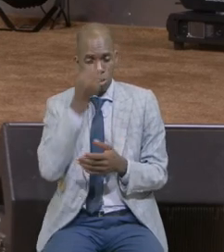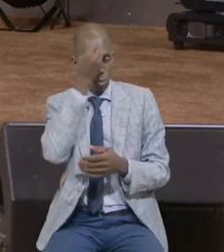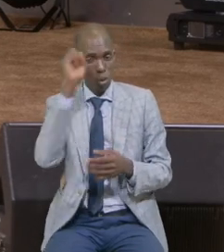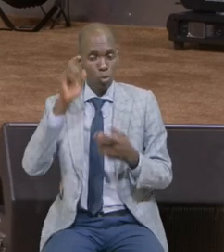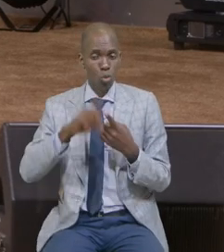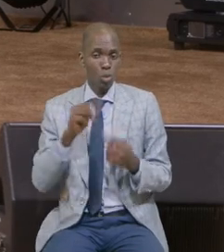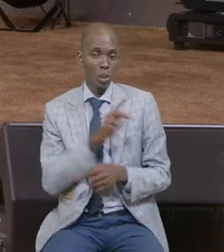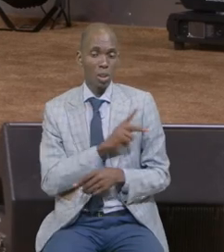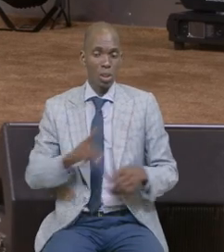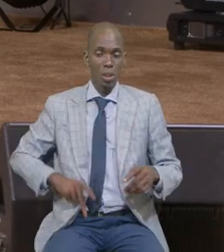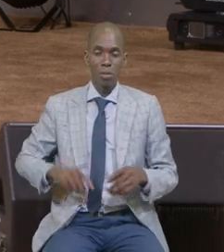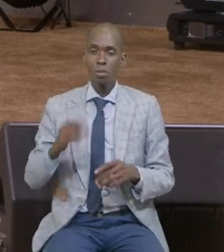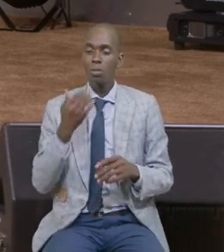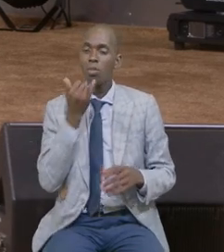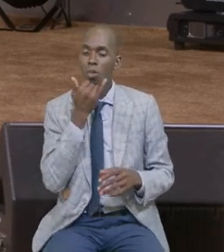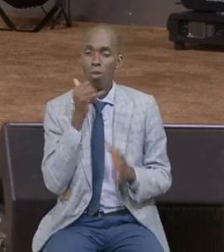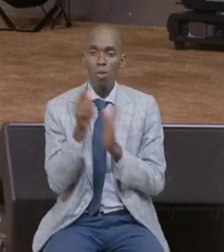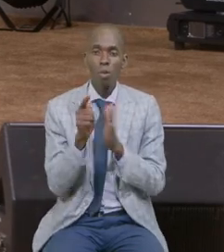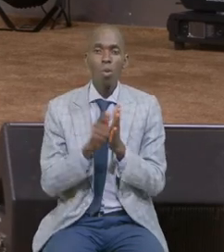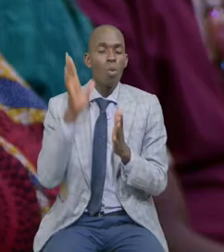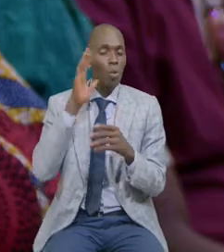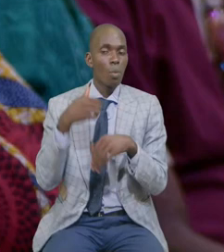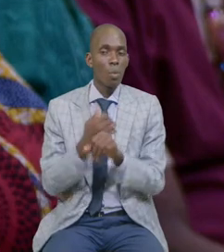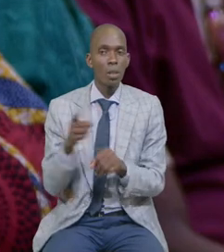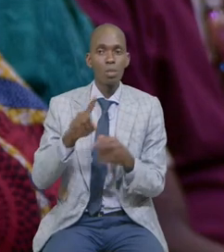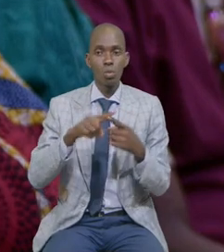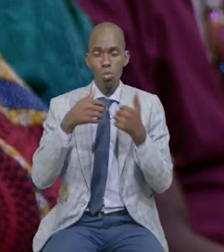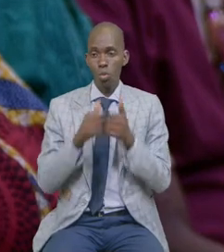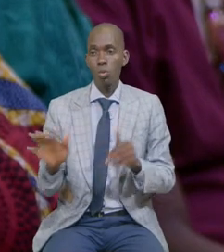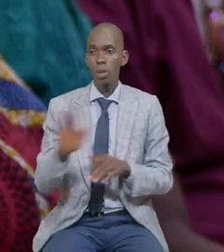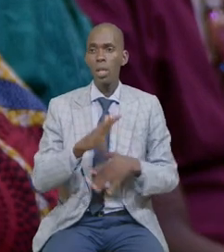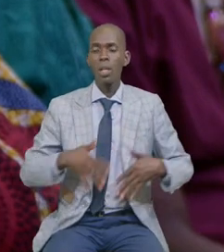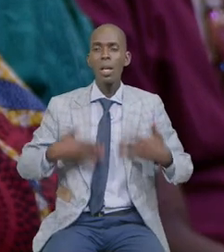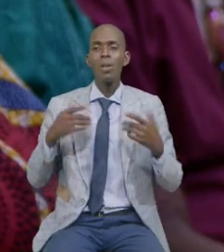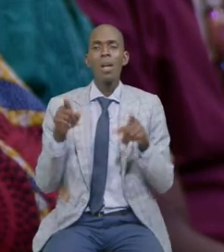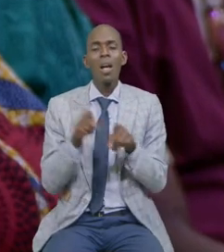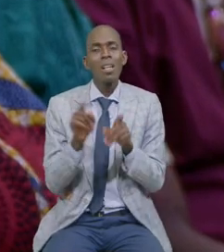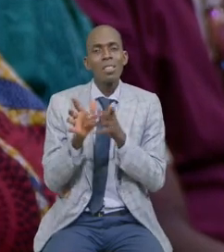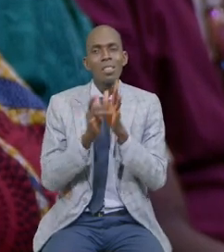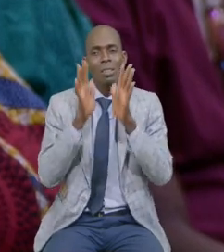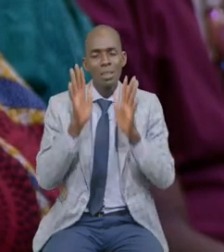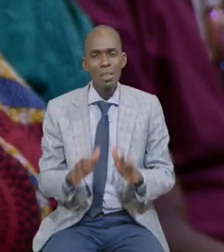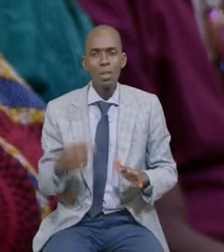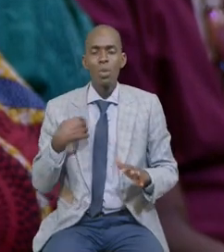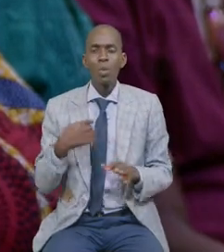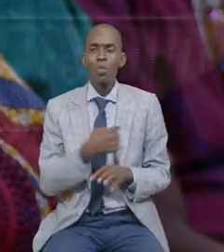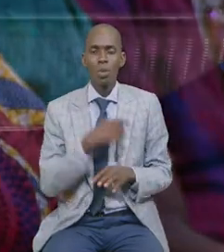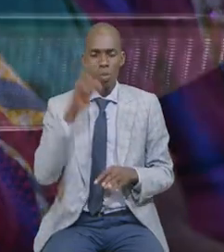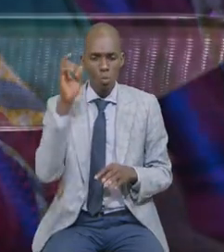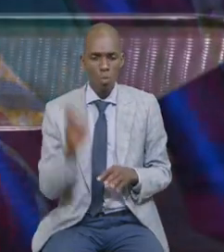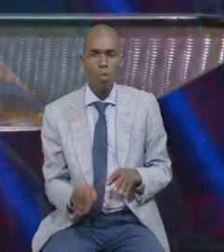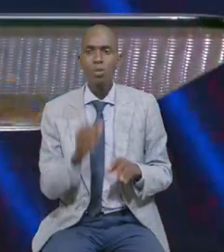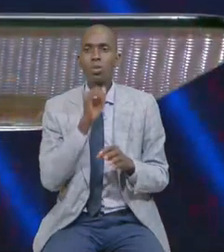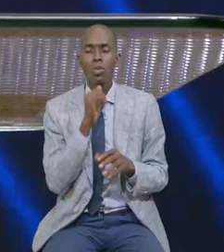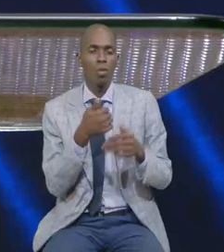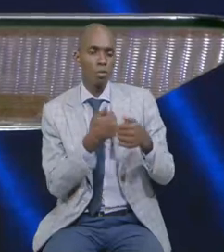than employment. If we're Christians, we must have the doctrine of the word and the manner of life and the